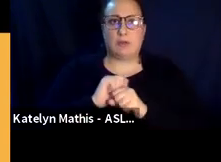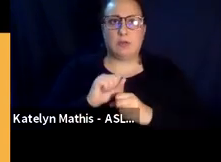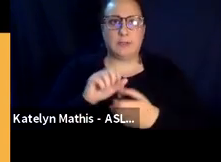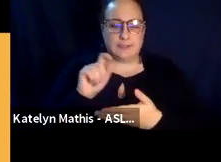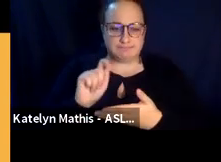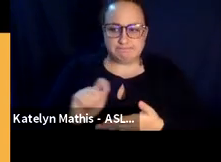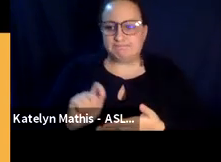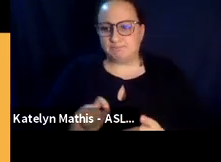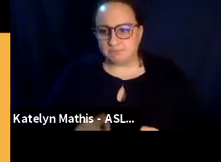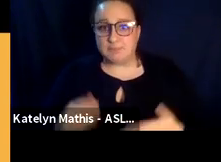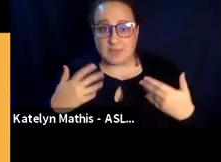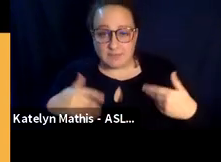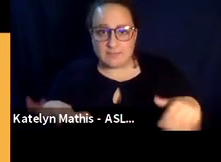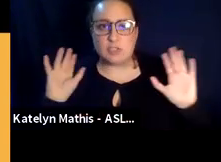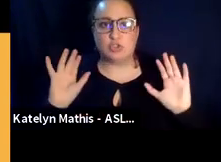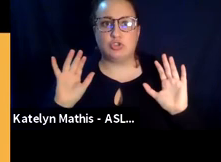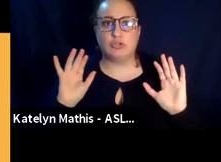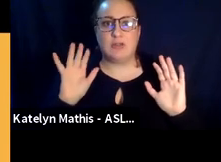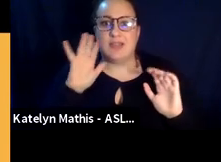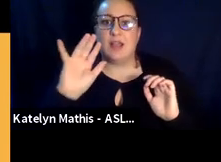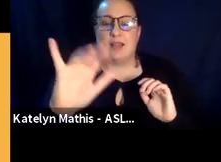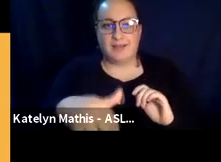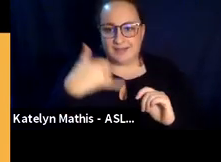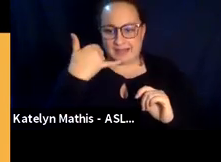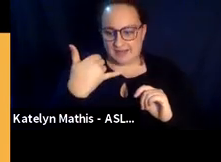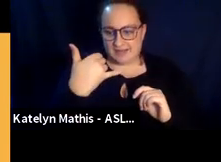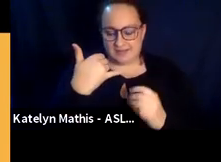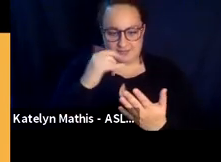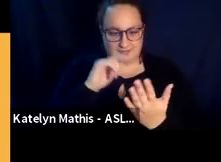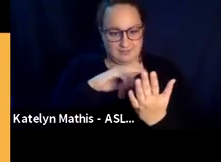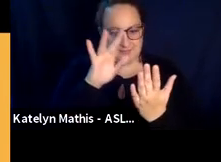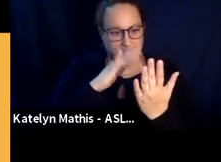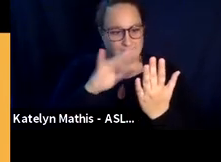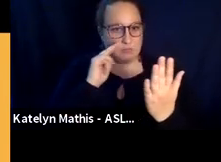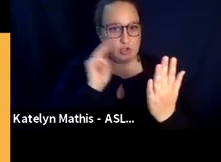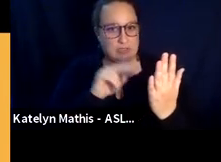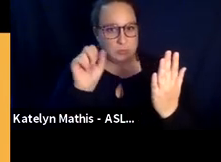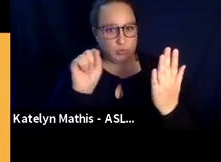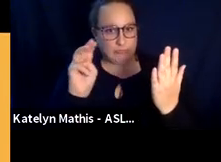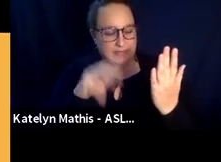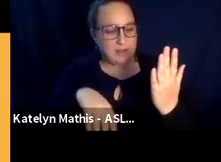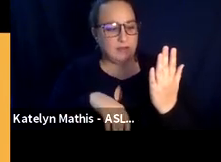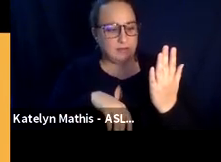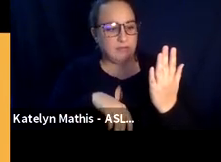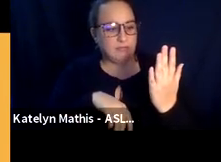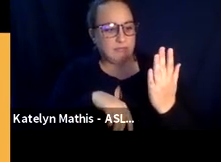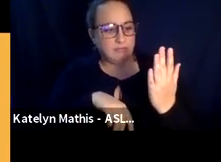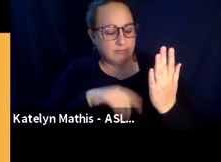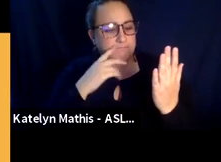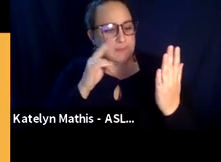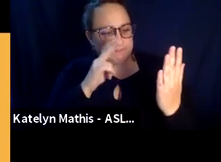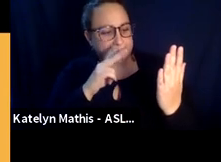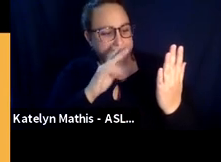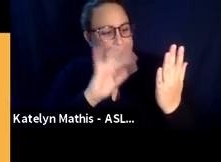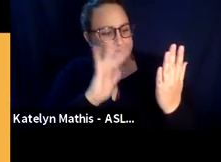finished, and then all of a sudden I pick up my phone and I start looking at social media. As I'm looking at that social